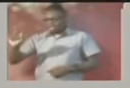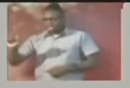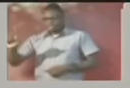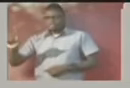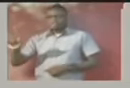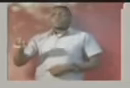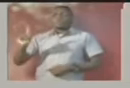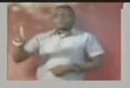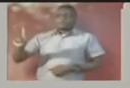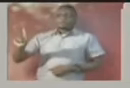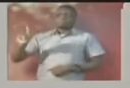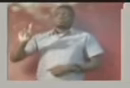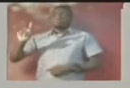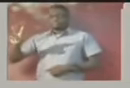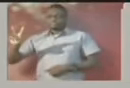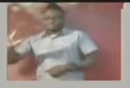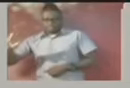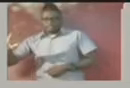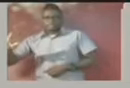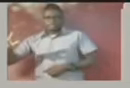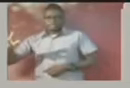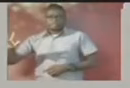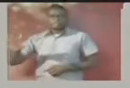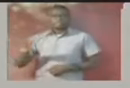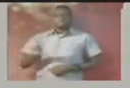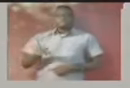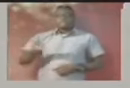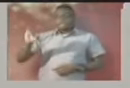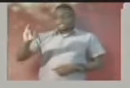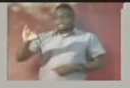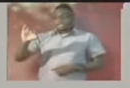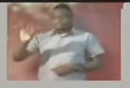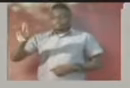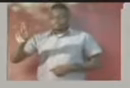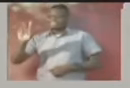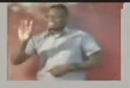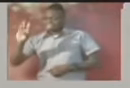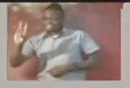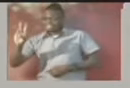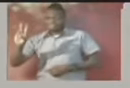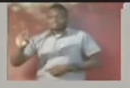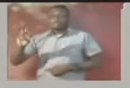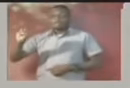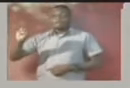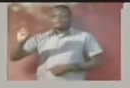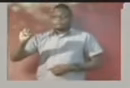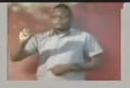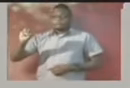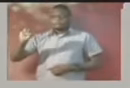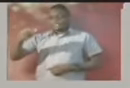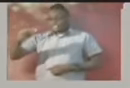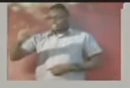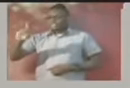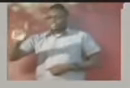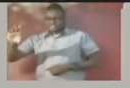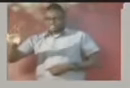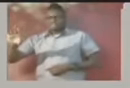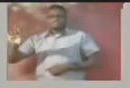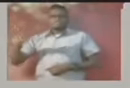133 persons, 6 of those in ICU, 60 in HDU. At the Cora Hospital, 61